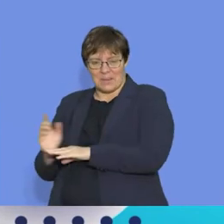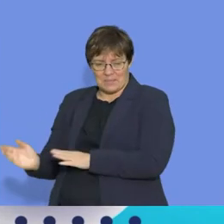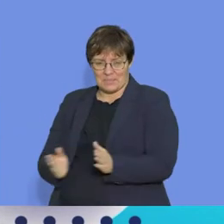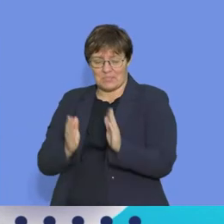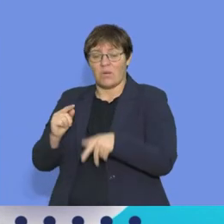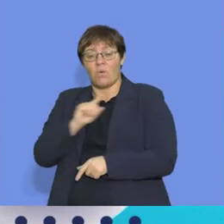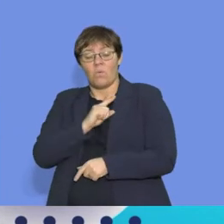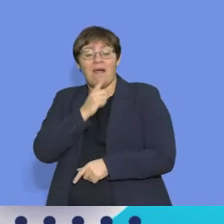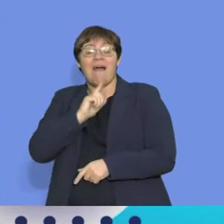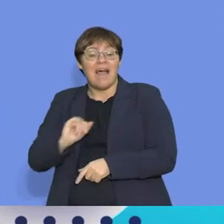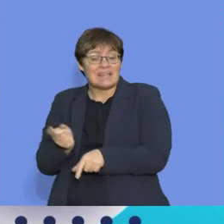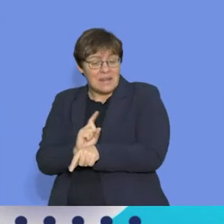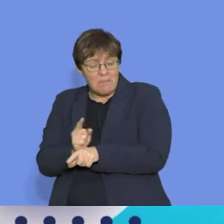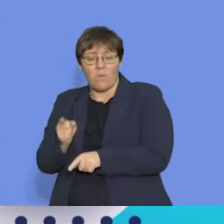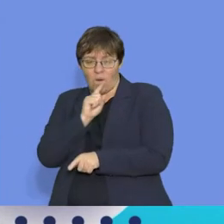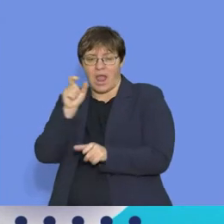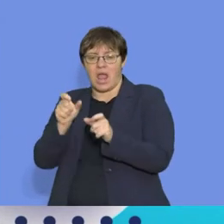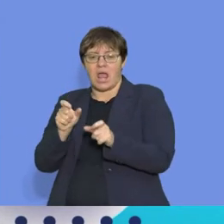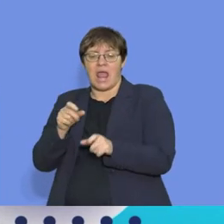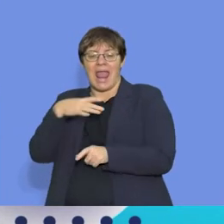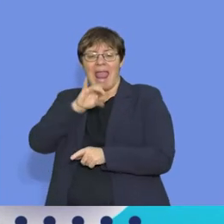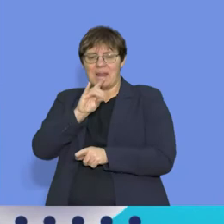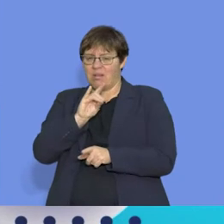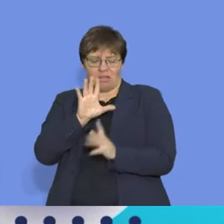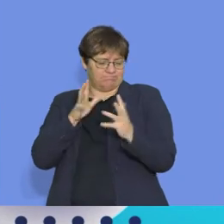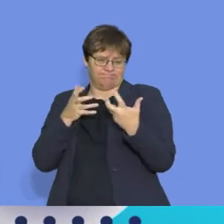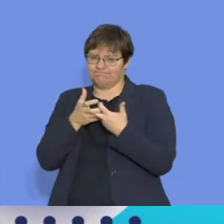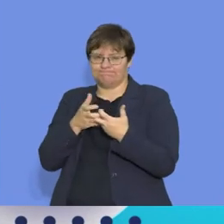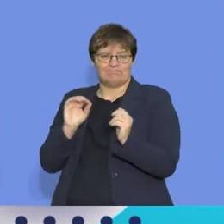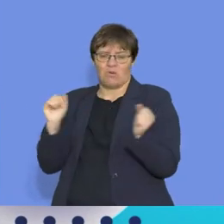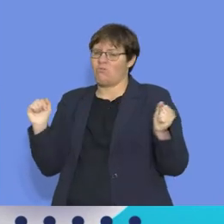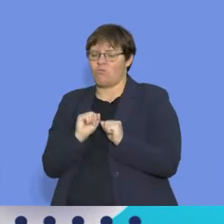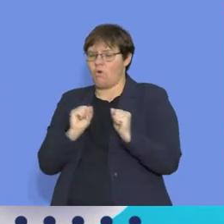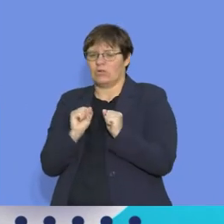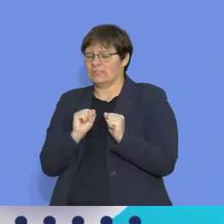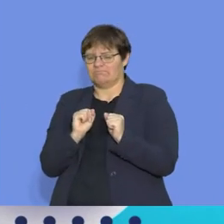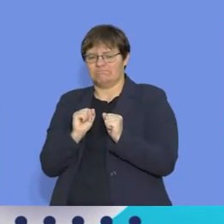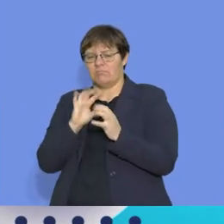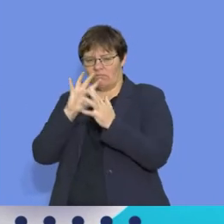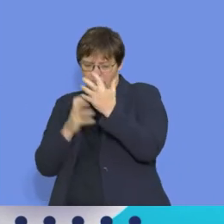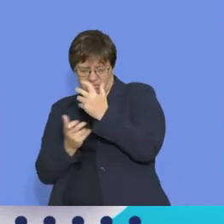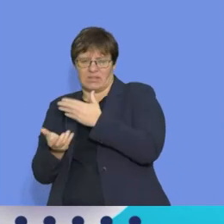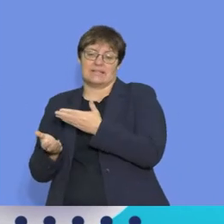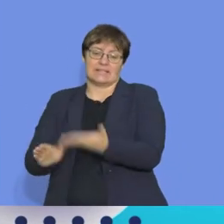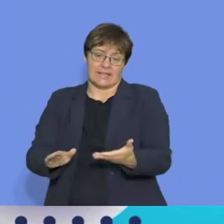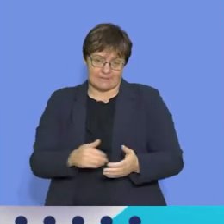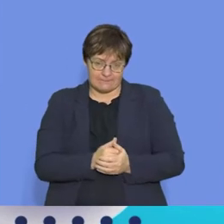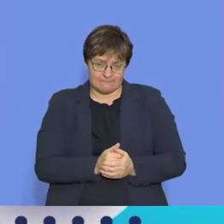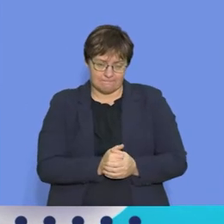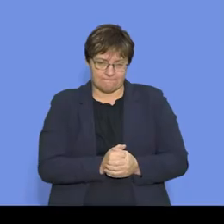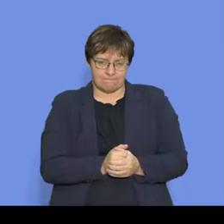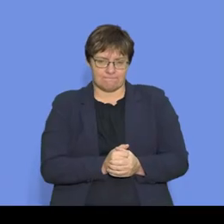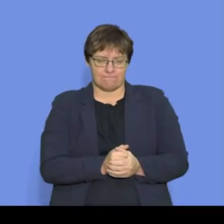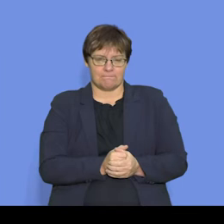reckon that it was the ice ages that actually caused the extinction of species in the different extinction